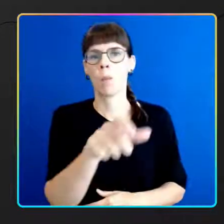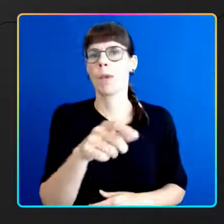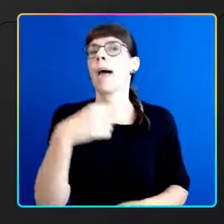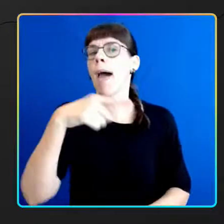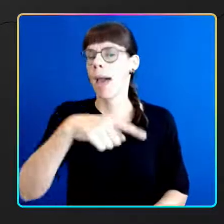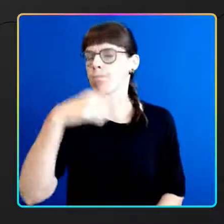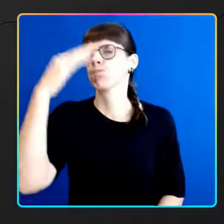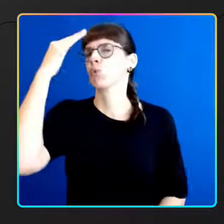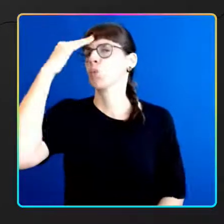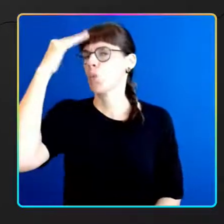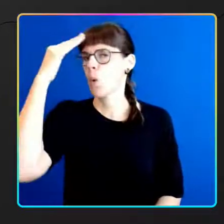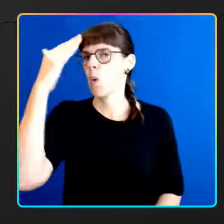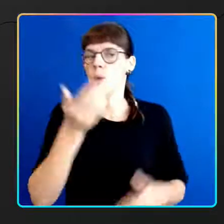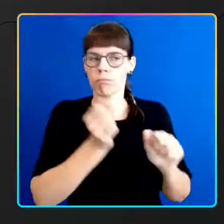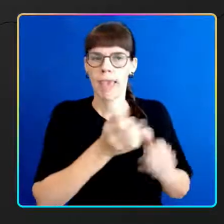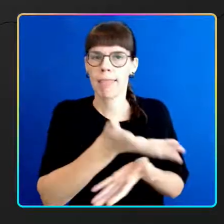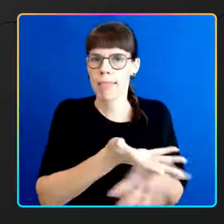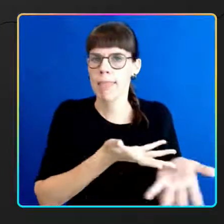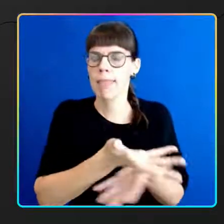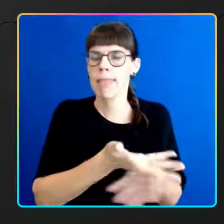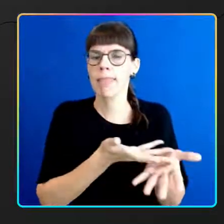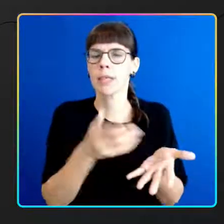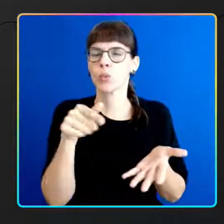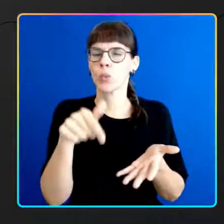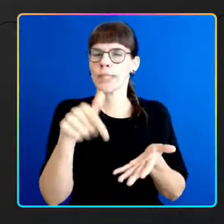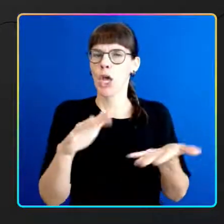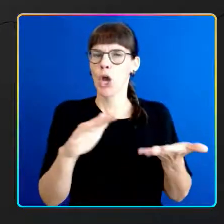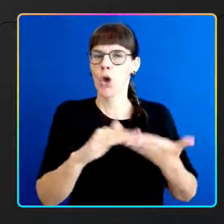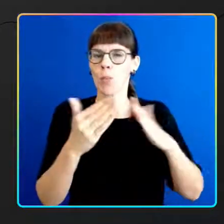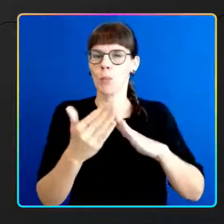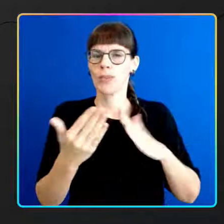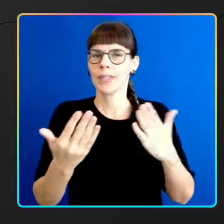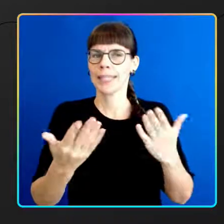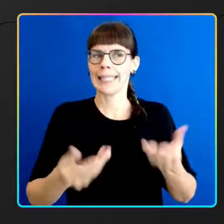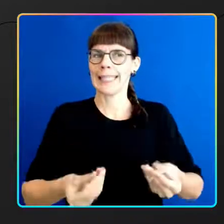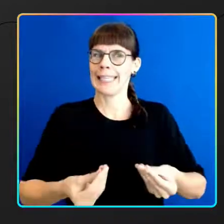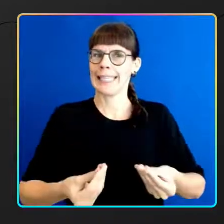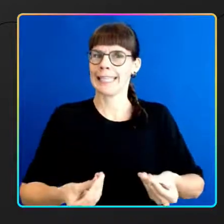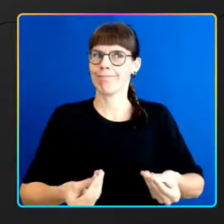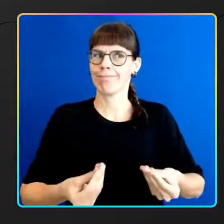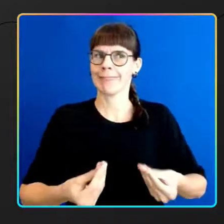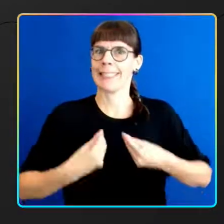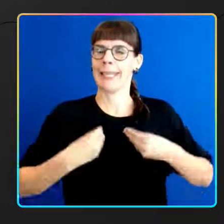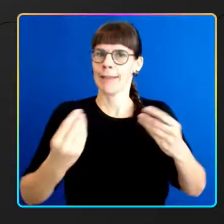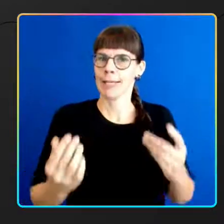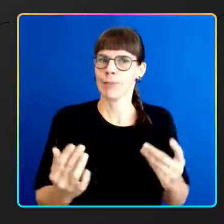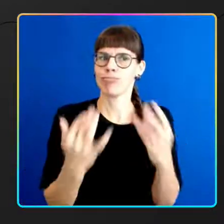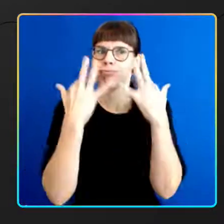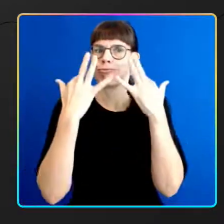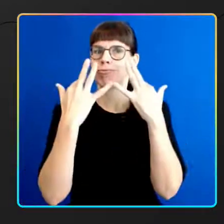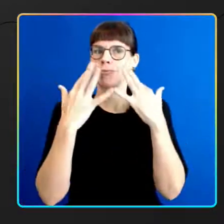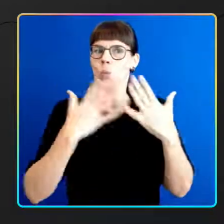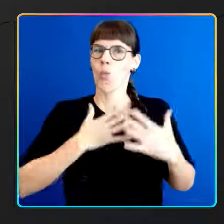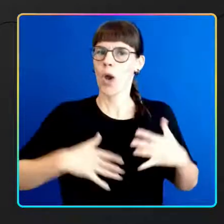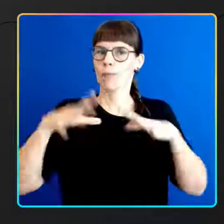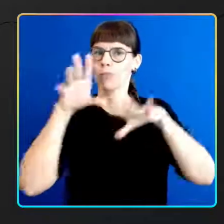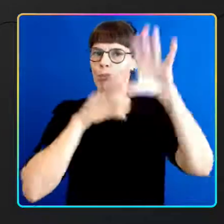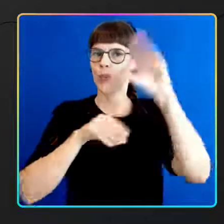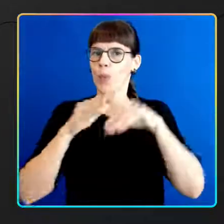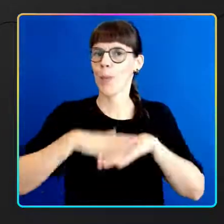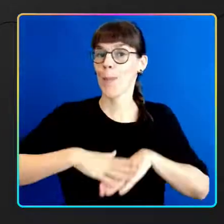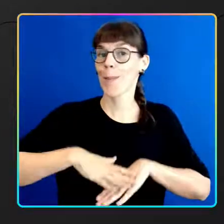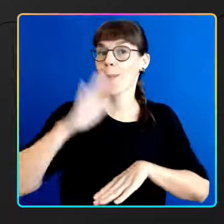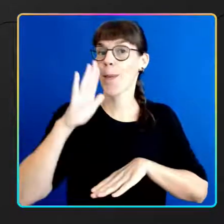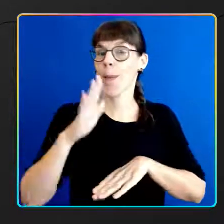to be honest, this is a community that actually encouraged me to learn more, because I see people have questions